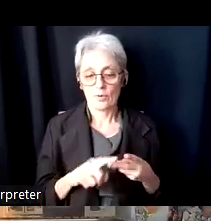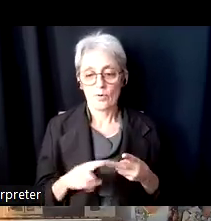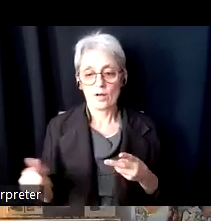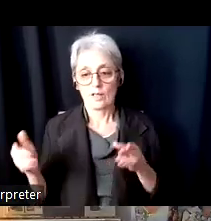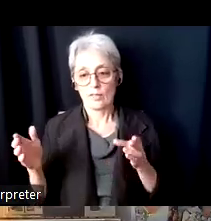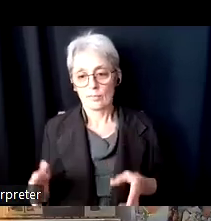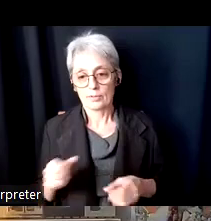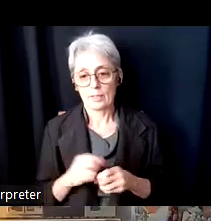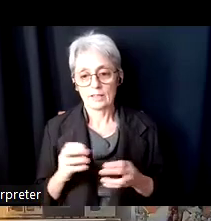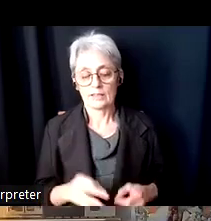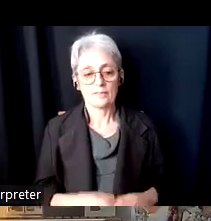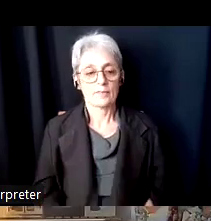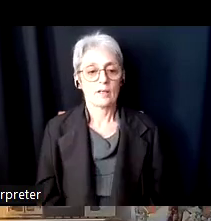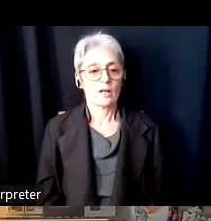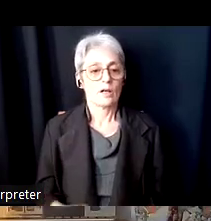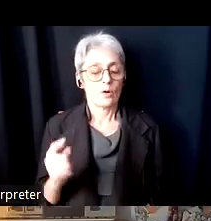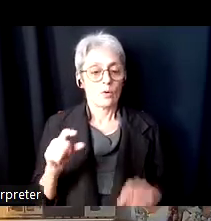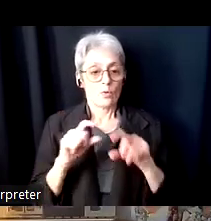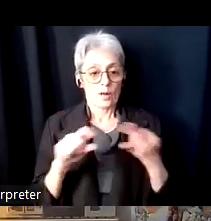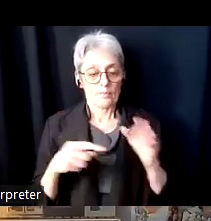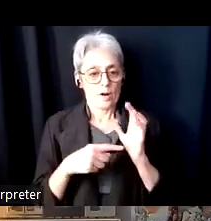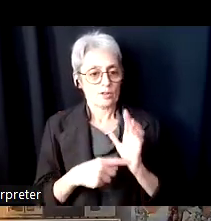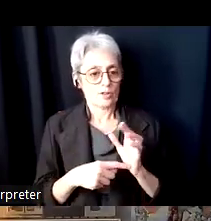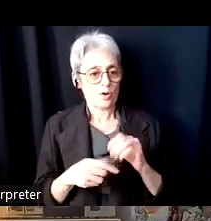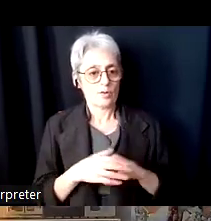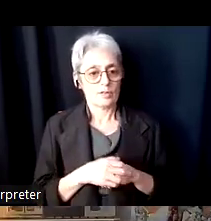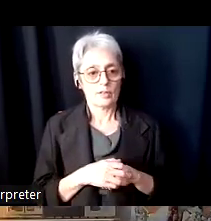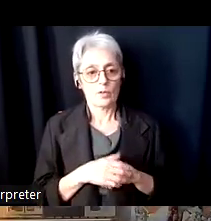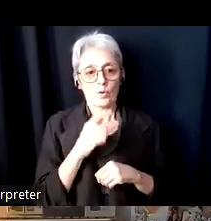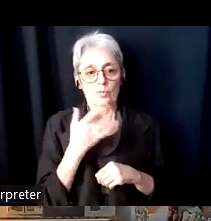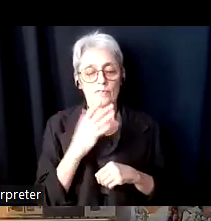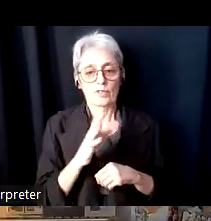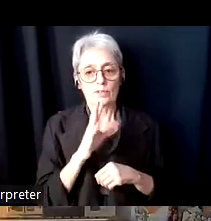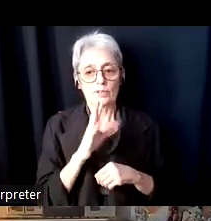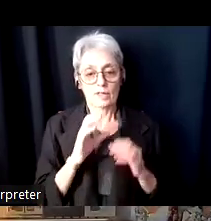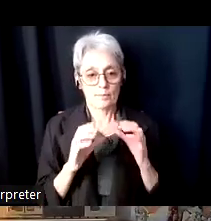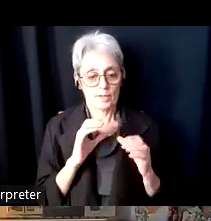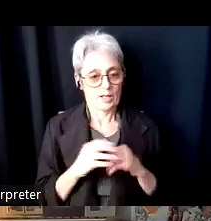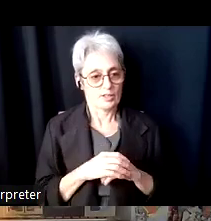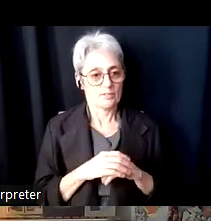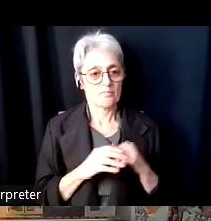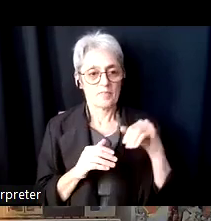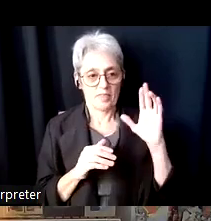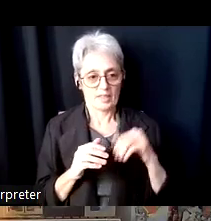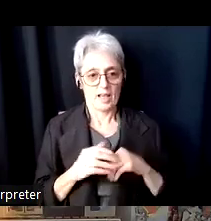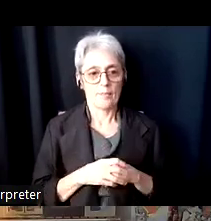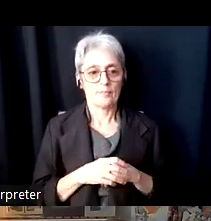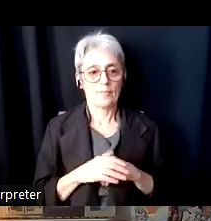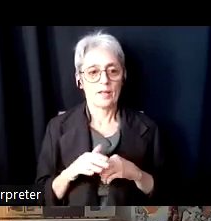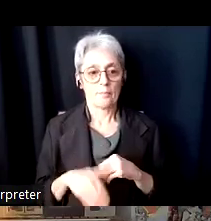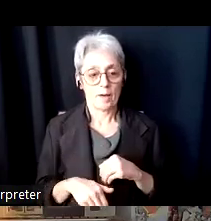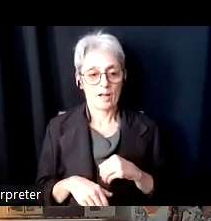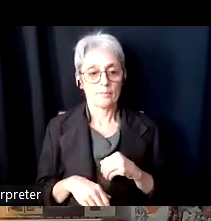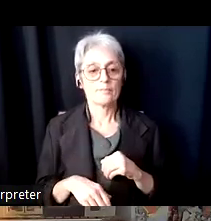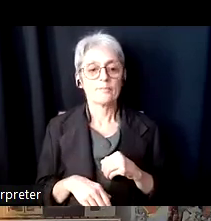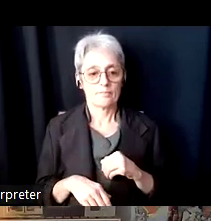And one of the bars shows that breakdown for those who prefer spoken communication. That's the one at the top. And the bottom shows the